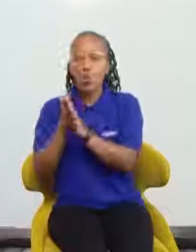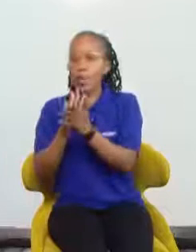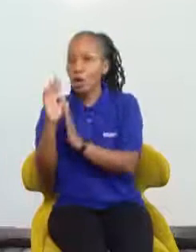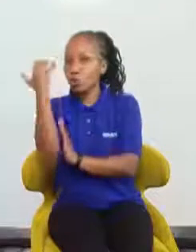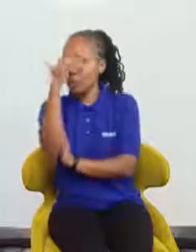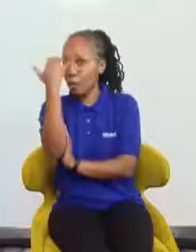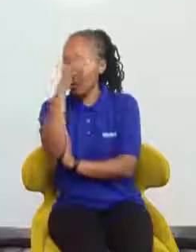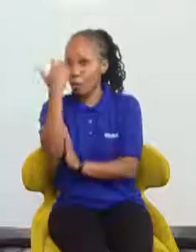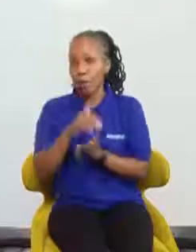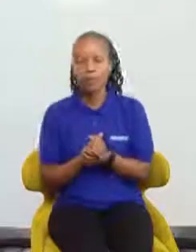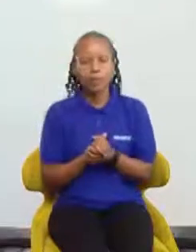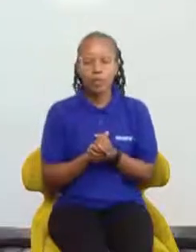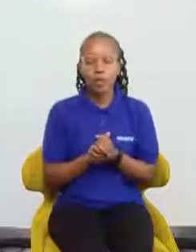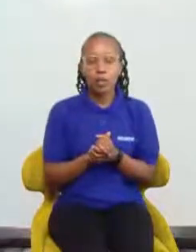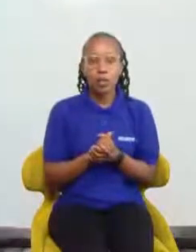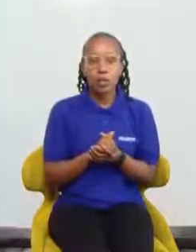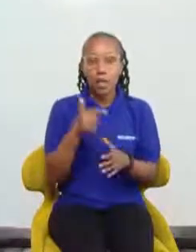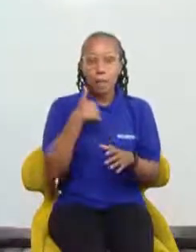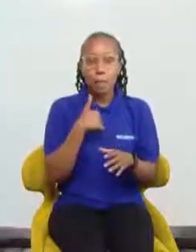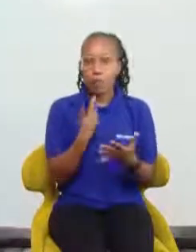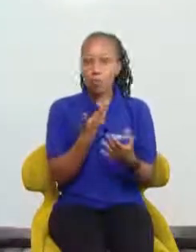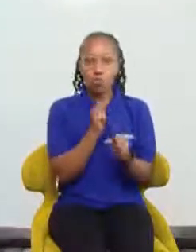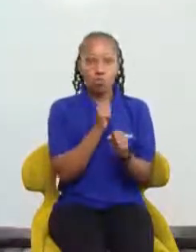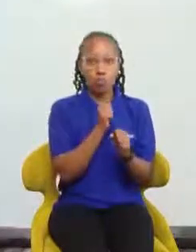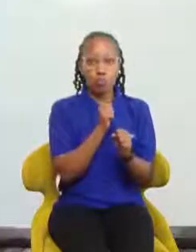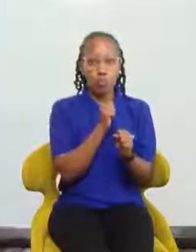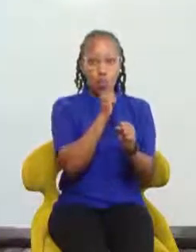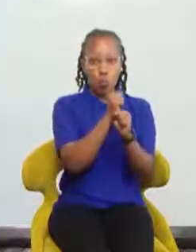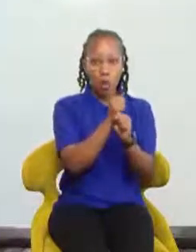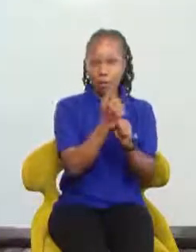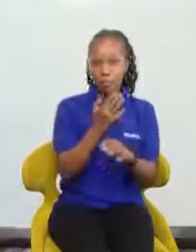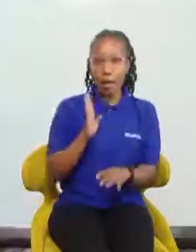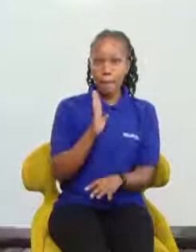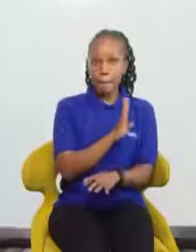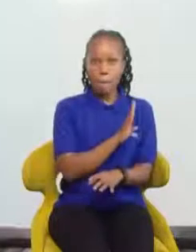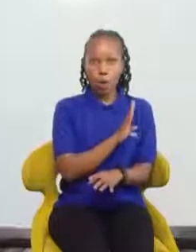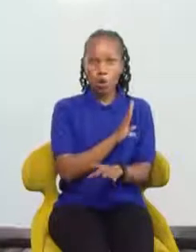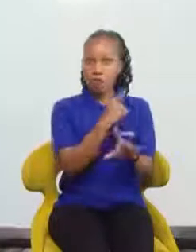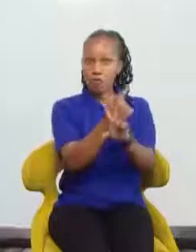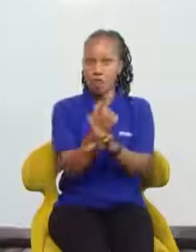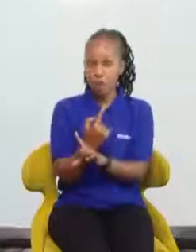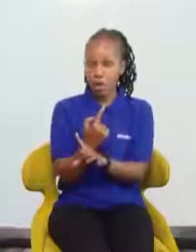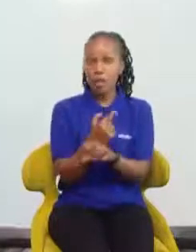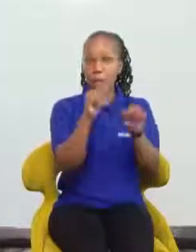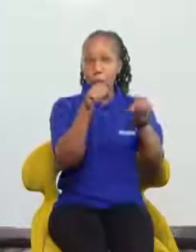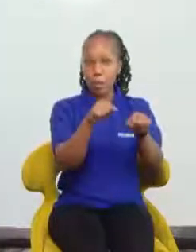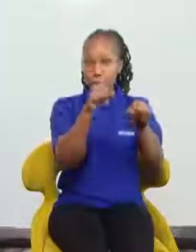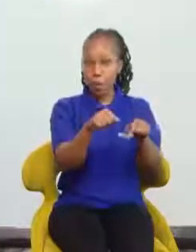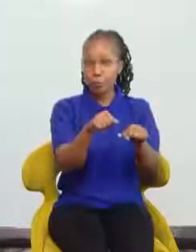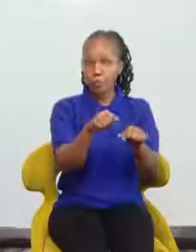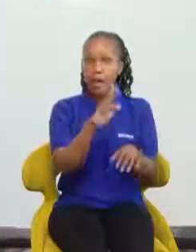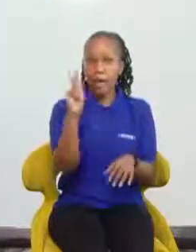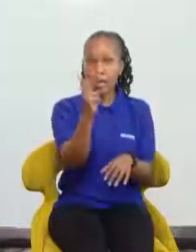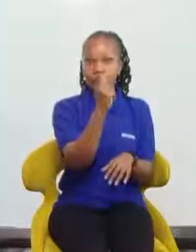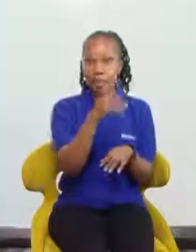board of Differently Talented Society of Kenya, where I'm the organizing secretary. So I